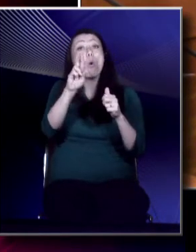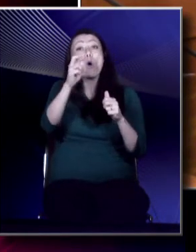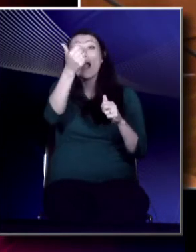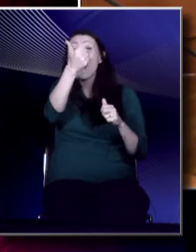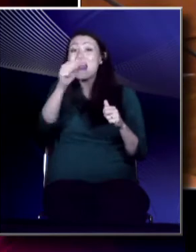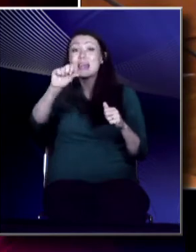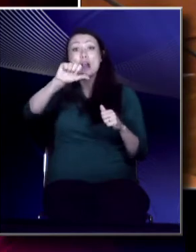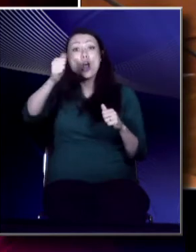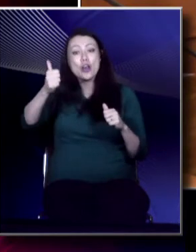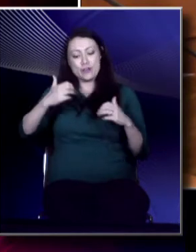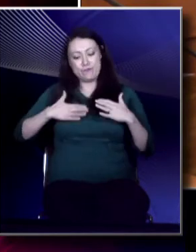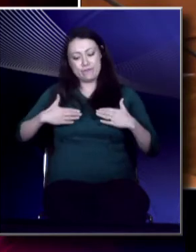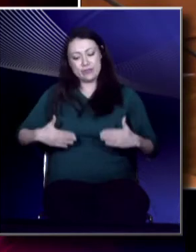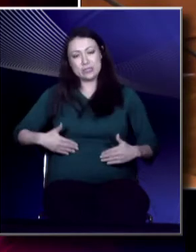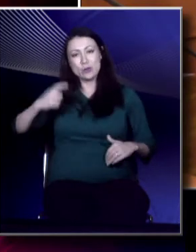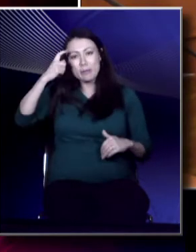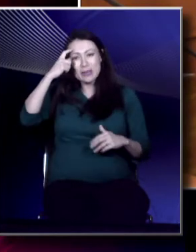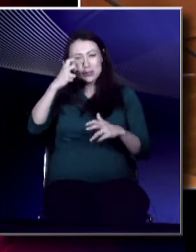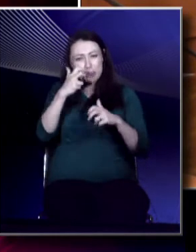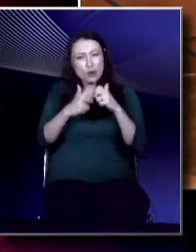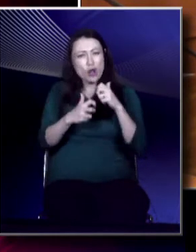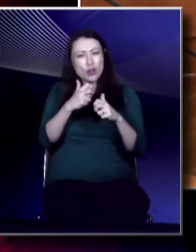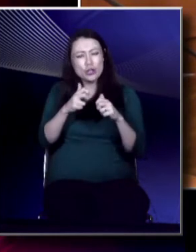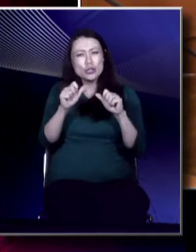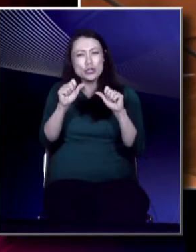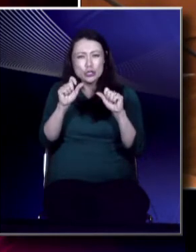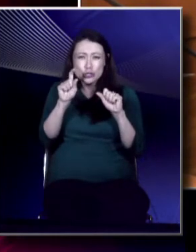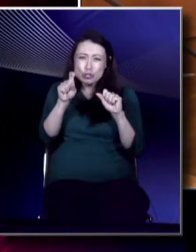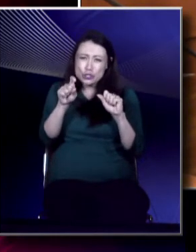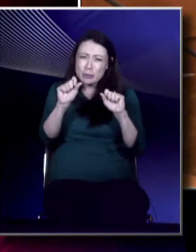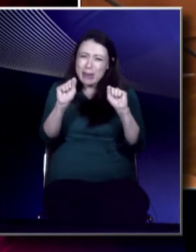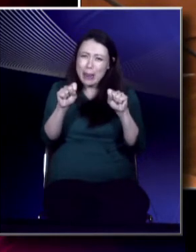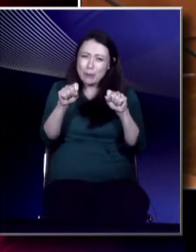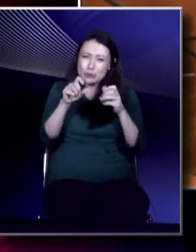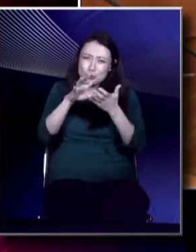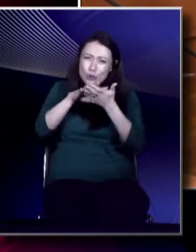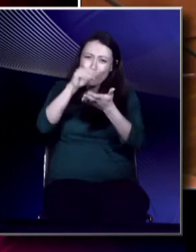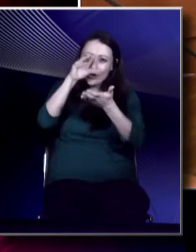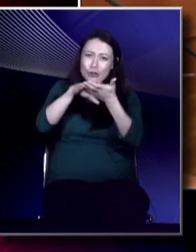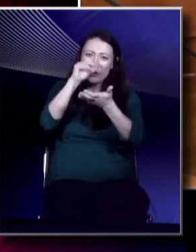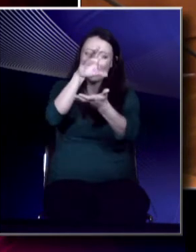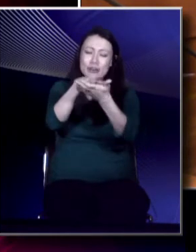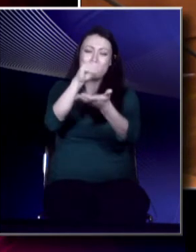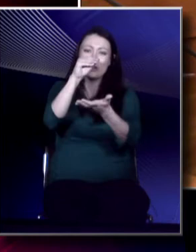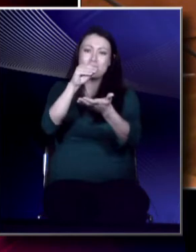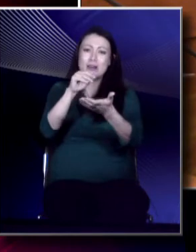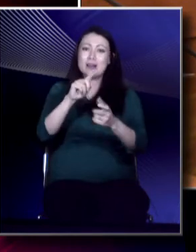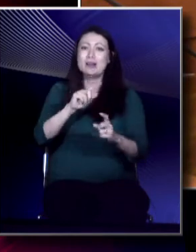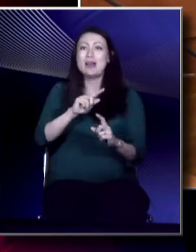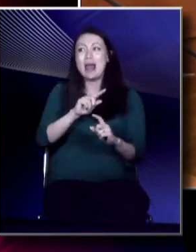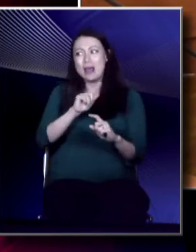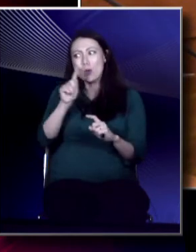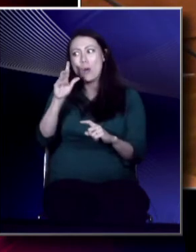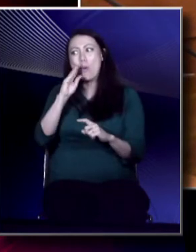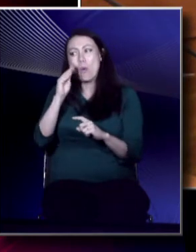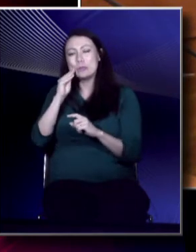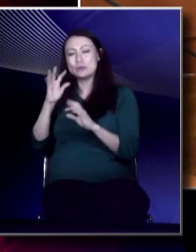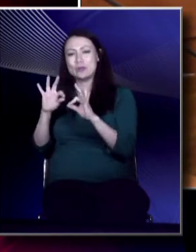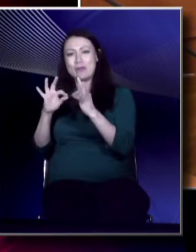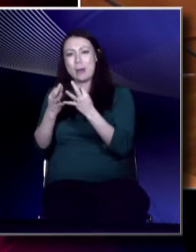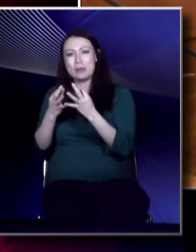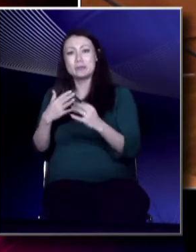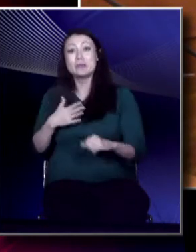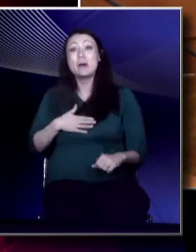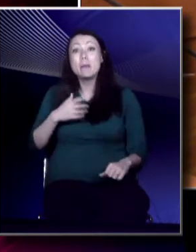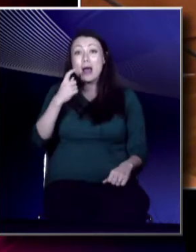mental problems should be able to learn and go home to their families. My